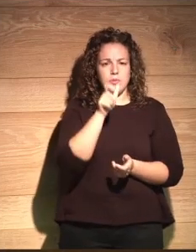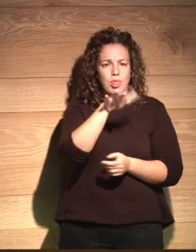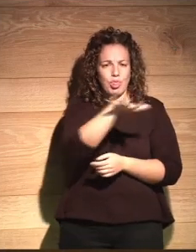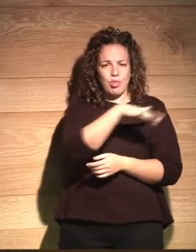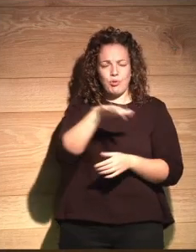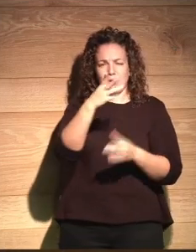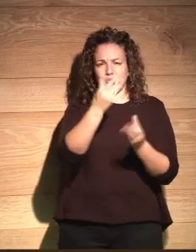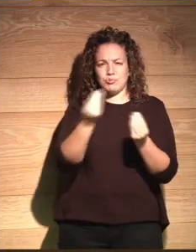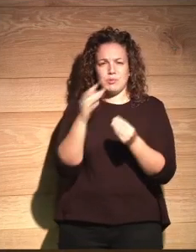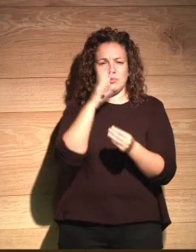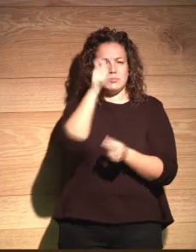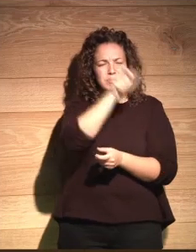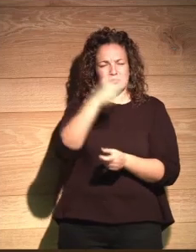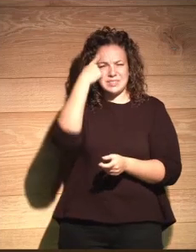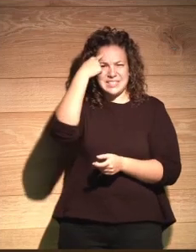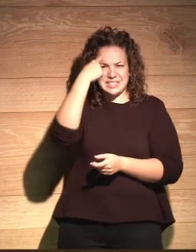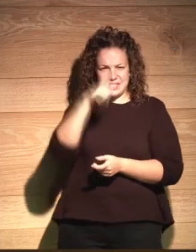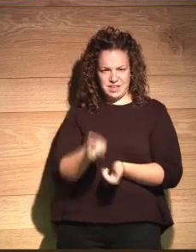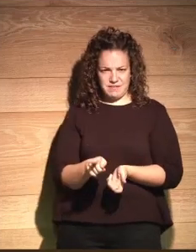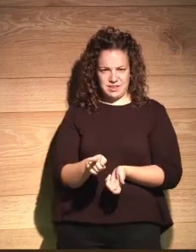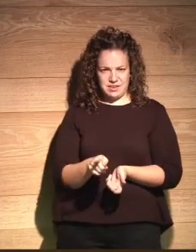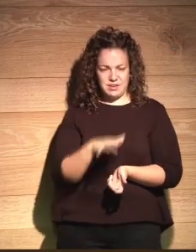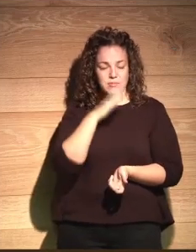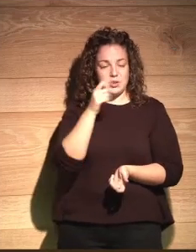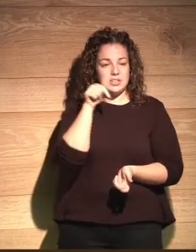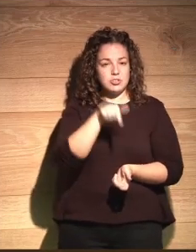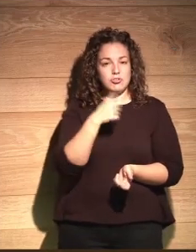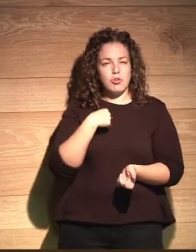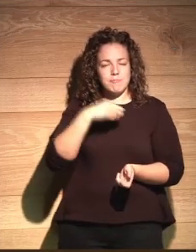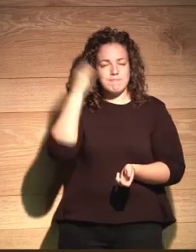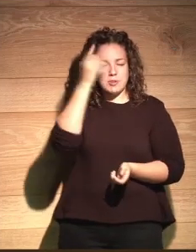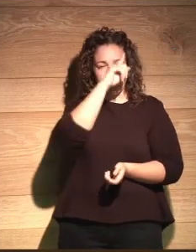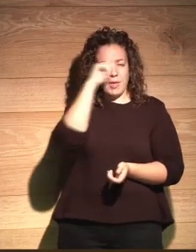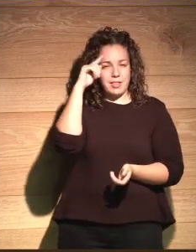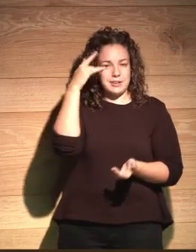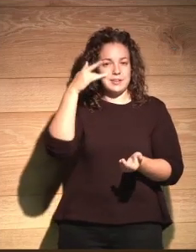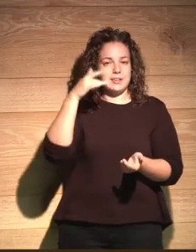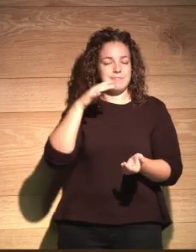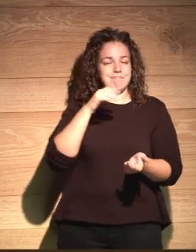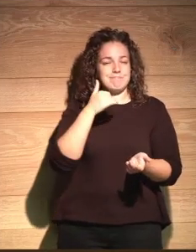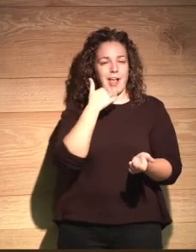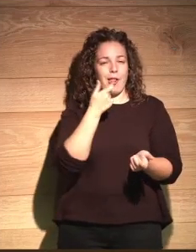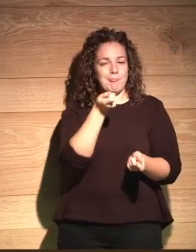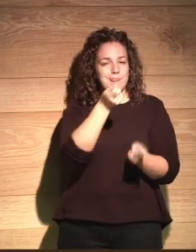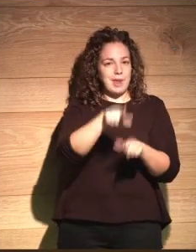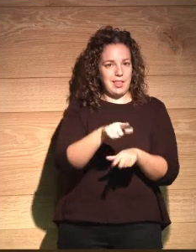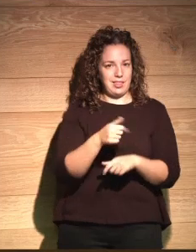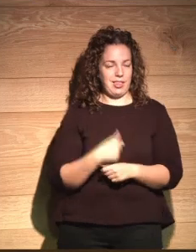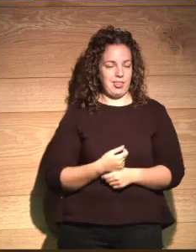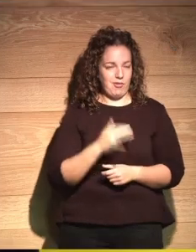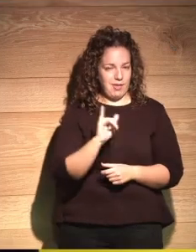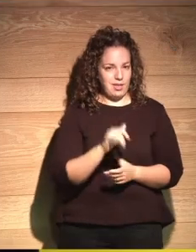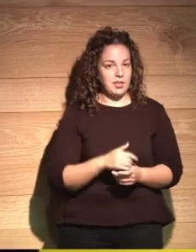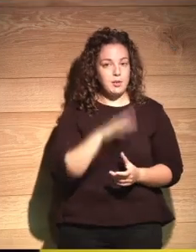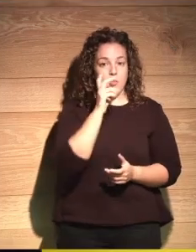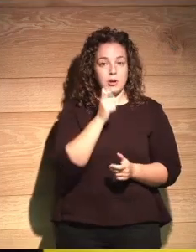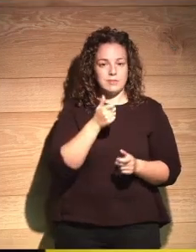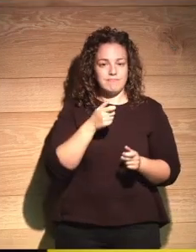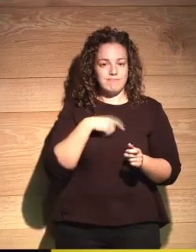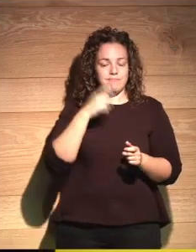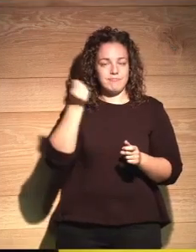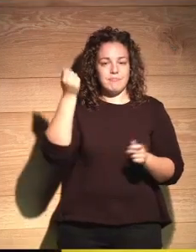this is something that is happening. In many places, people are aware of this, and I'm sure that in Madrid there's